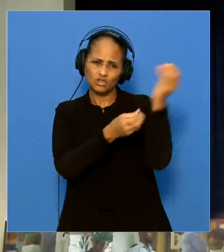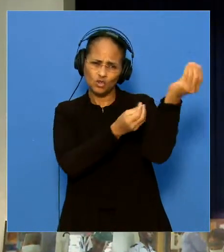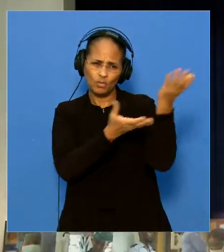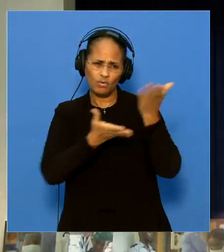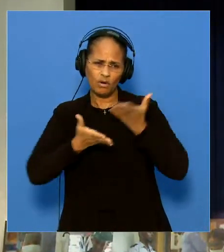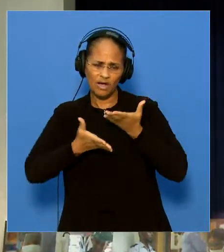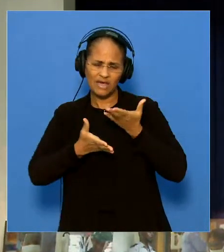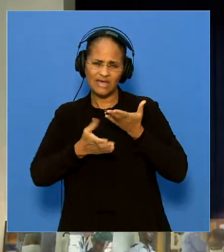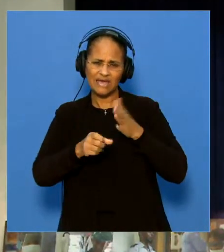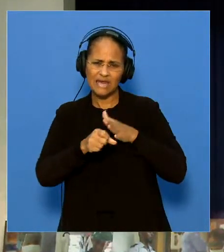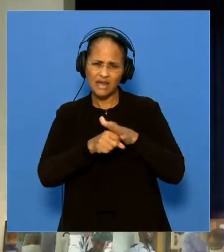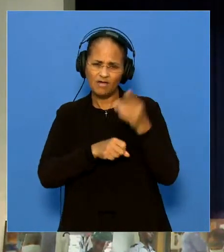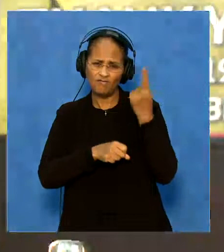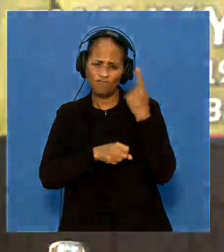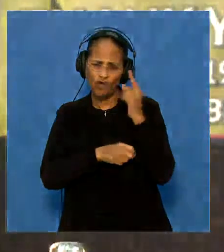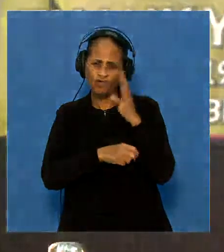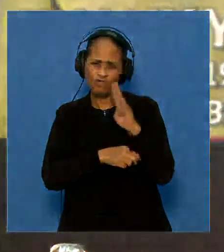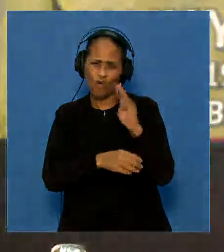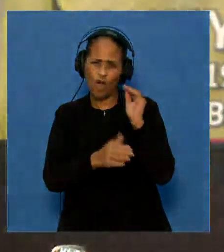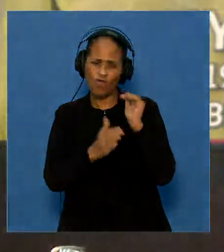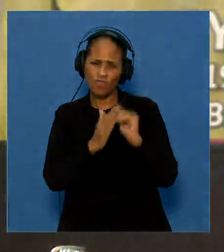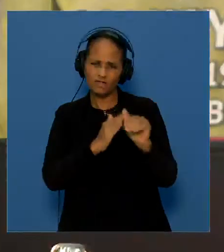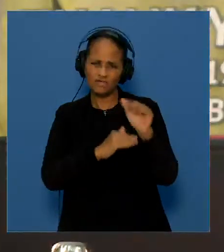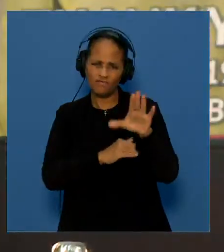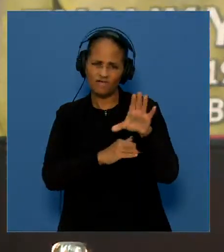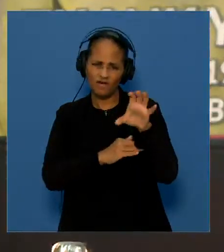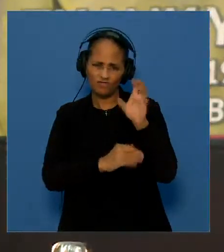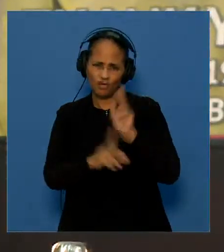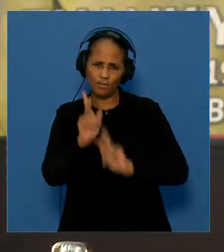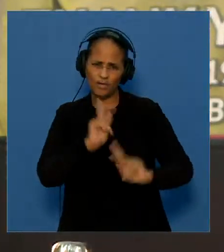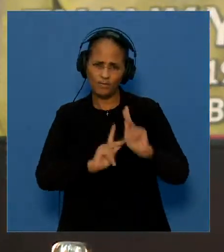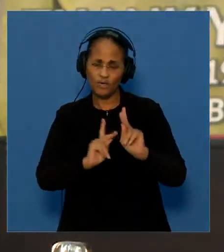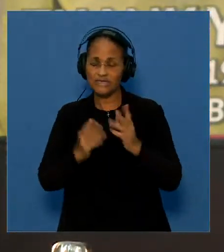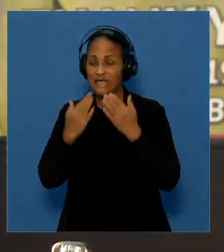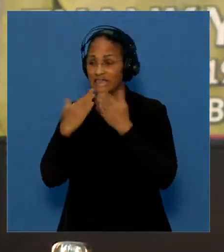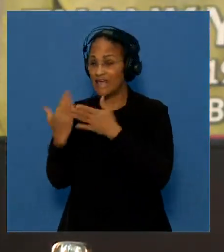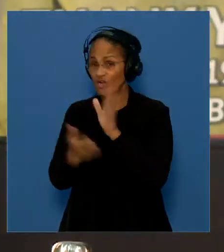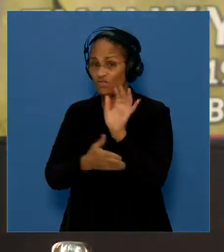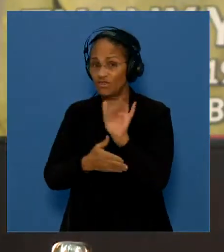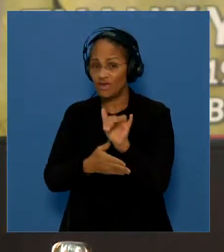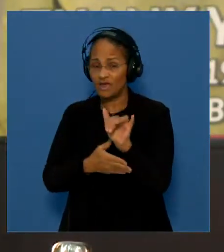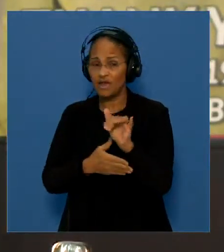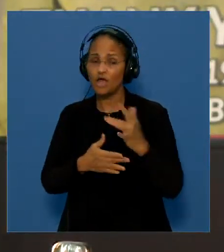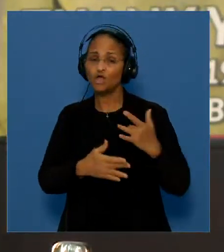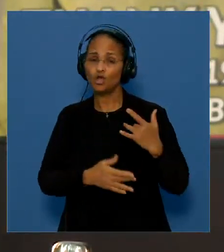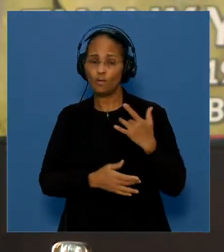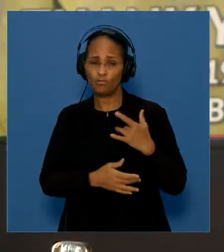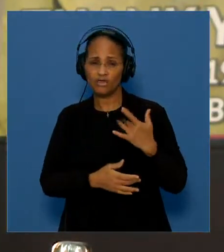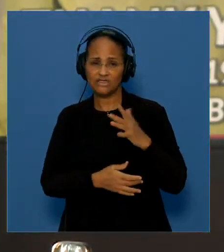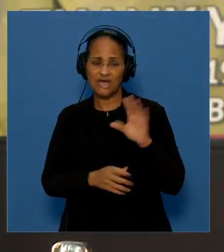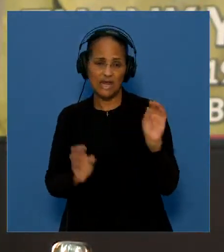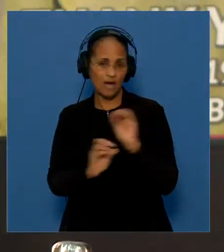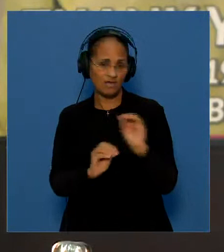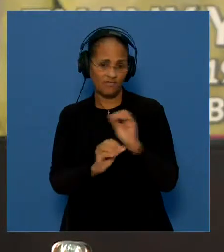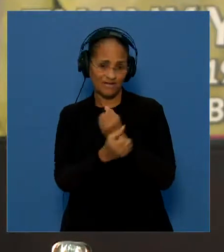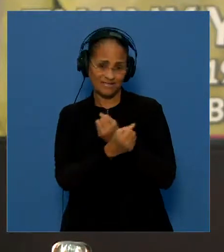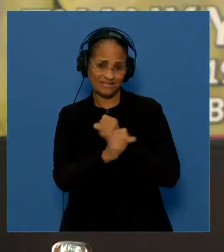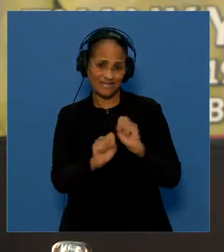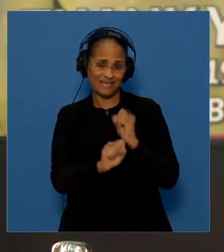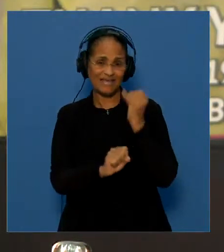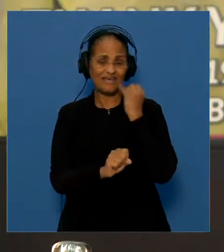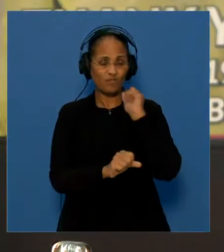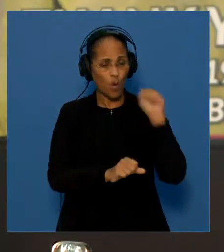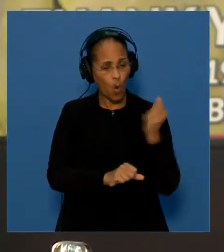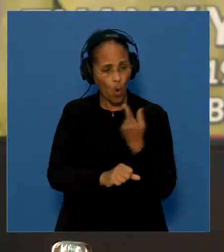for 4,500 people. Thank you for that. Don, I'm sure you'd appreciate that we would probably all agree that none of us is safe unless we're all